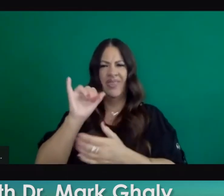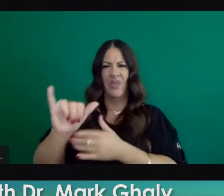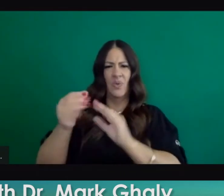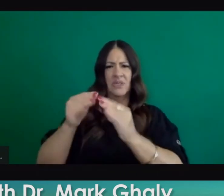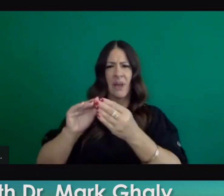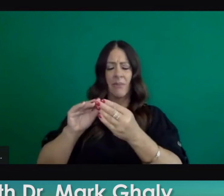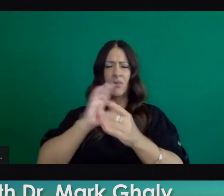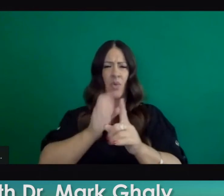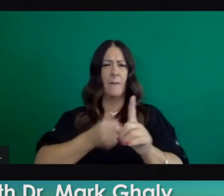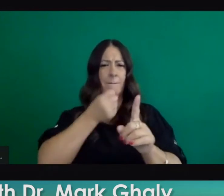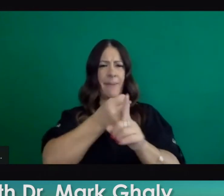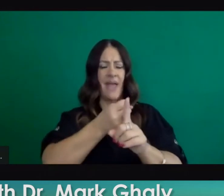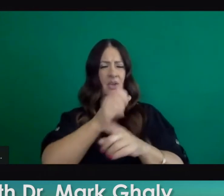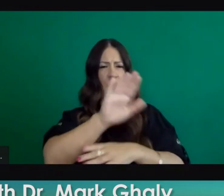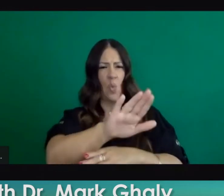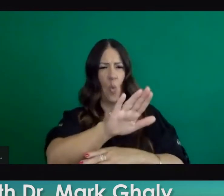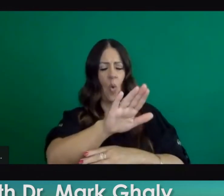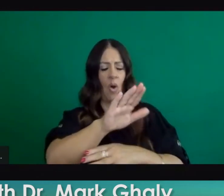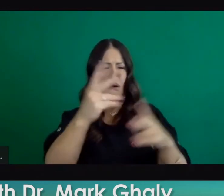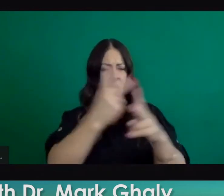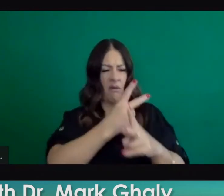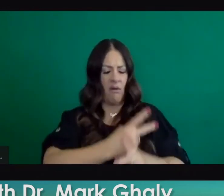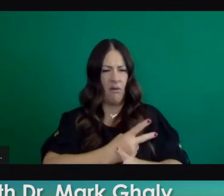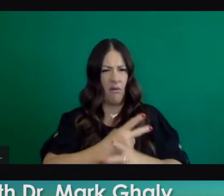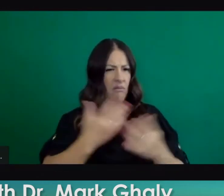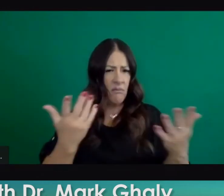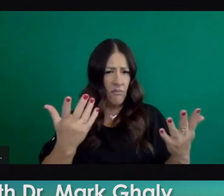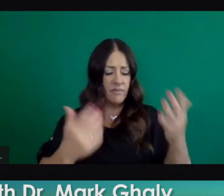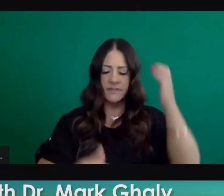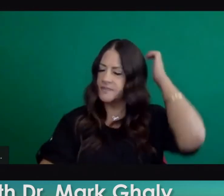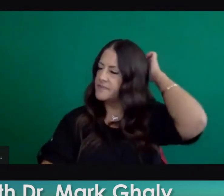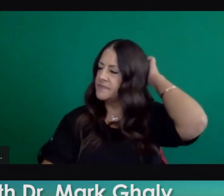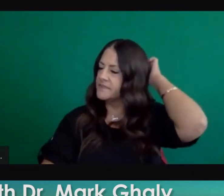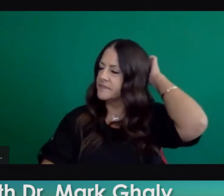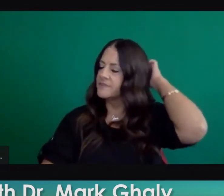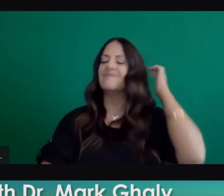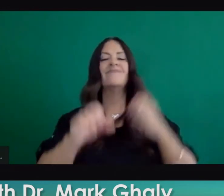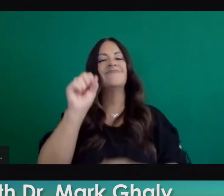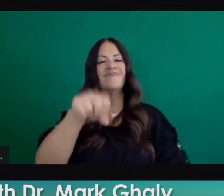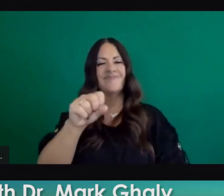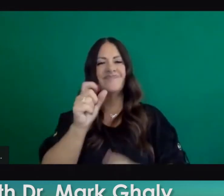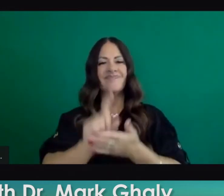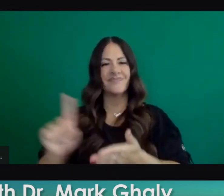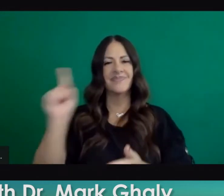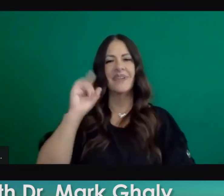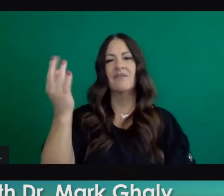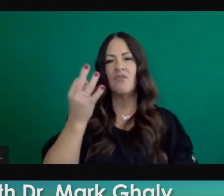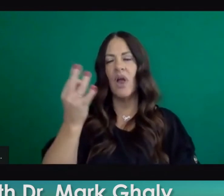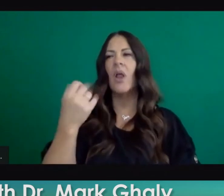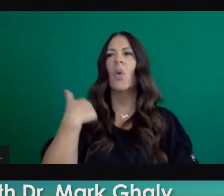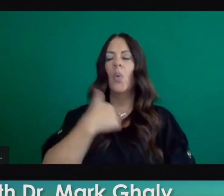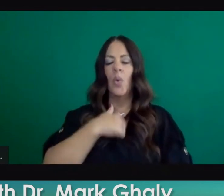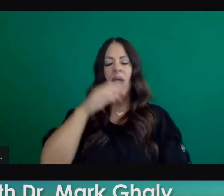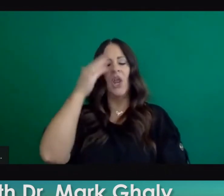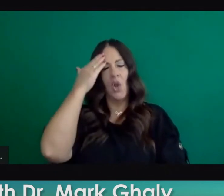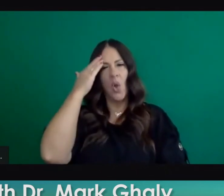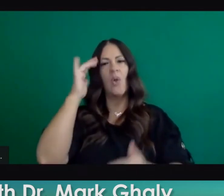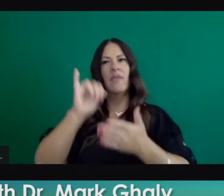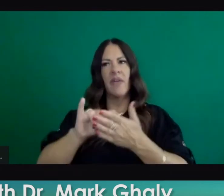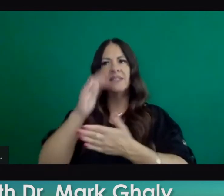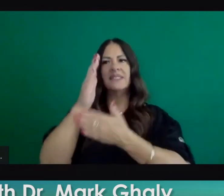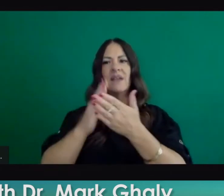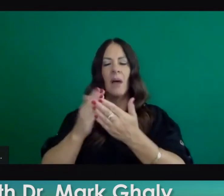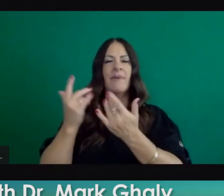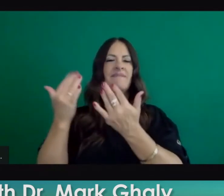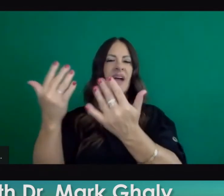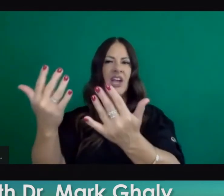great question. On Friday, we spoke about the confluence of a number of different factors, some of the fires, the